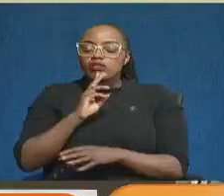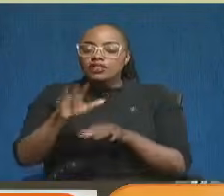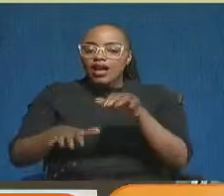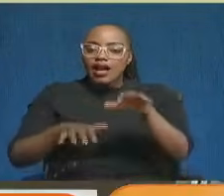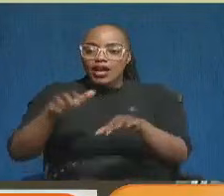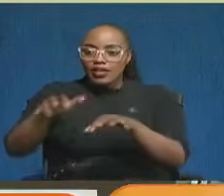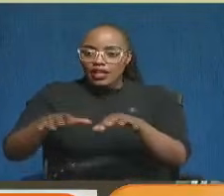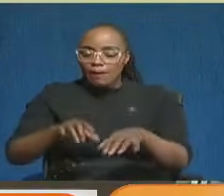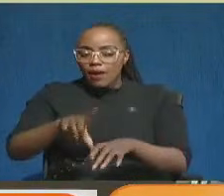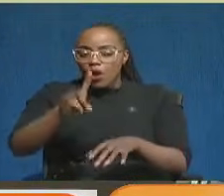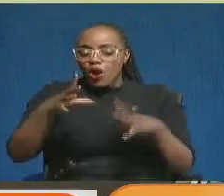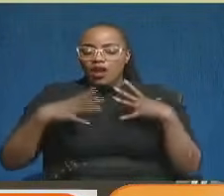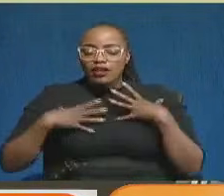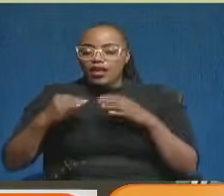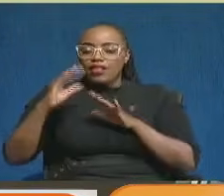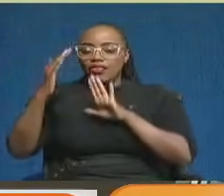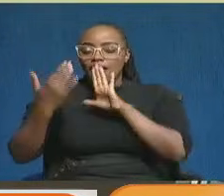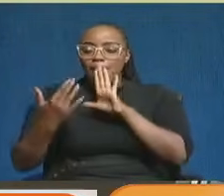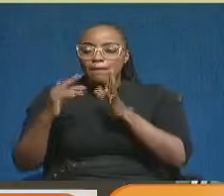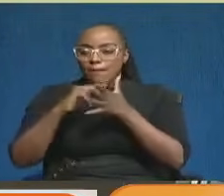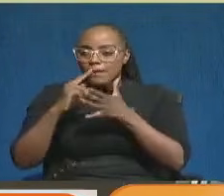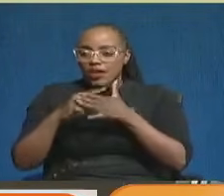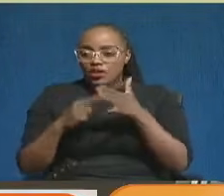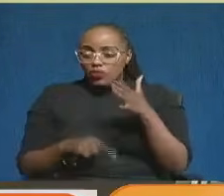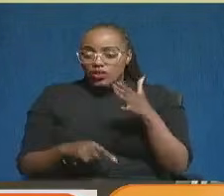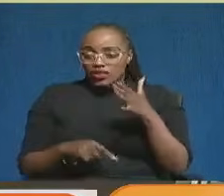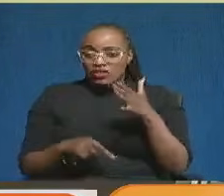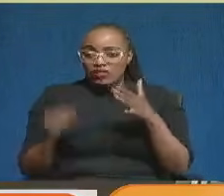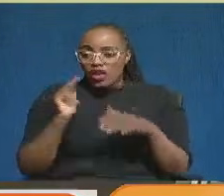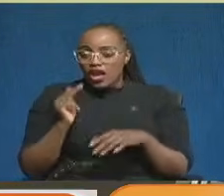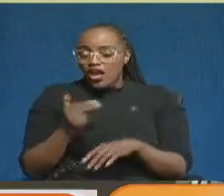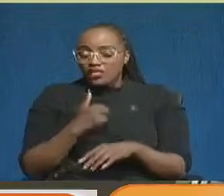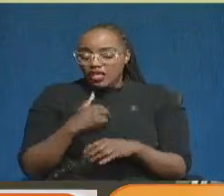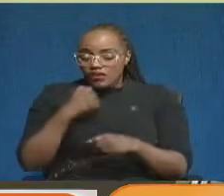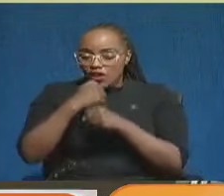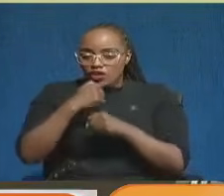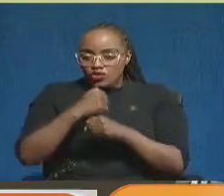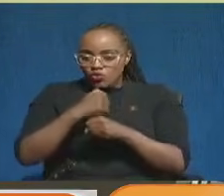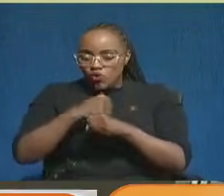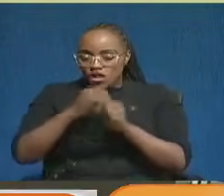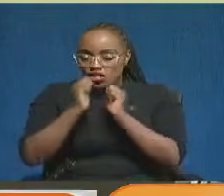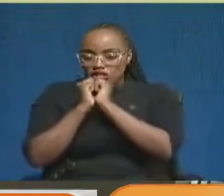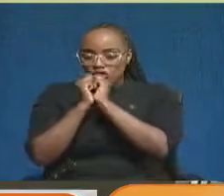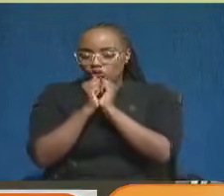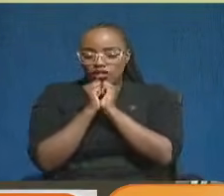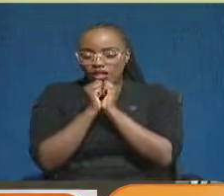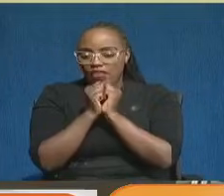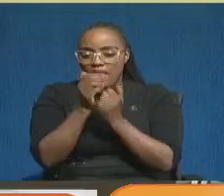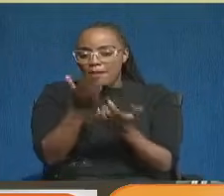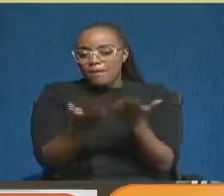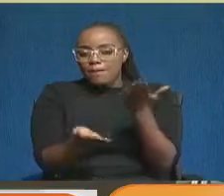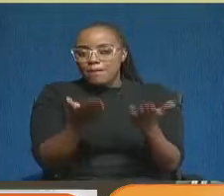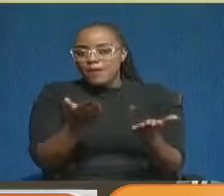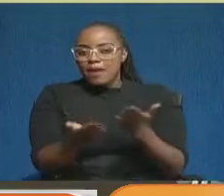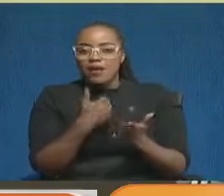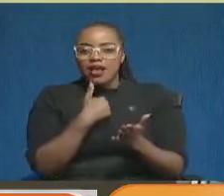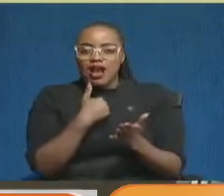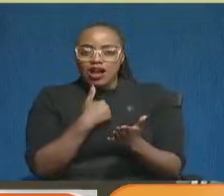having the One Health approach would mean that we synergize our efforts together. Just have maybe like some